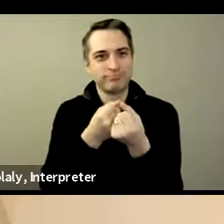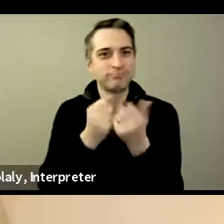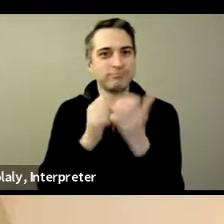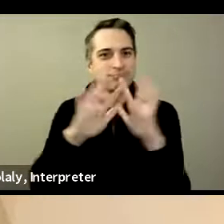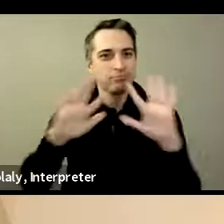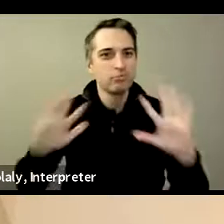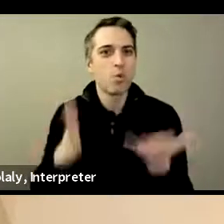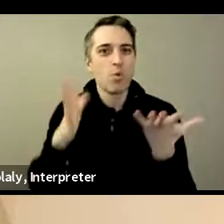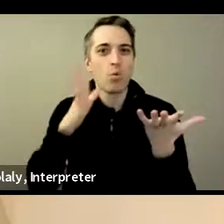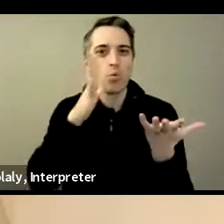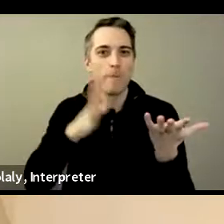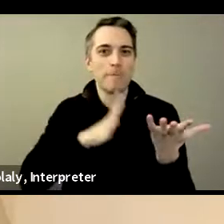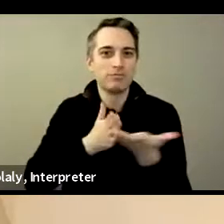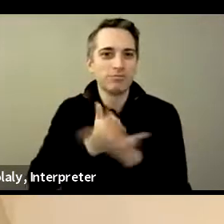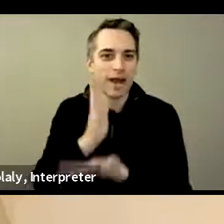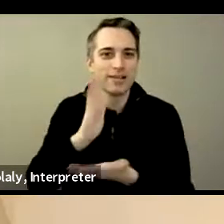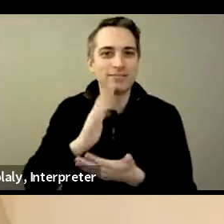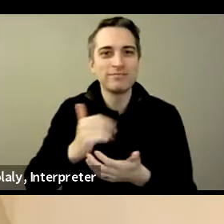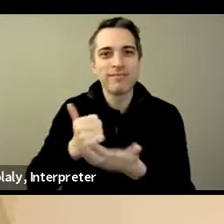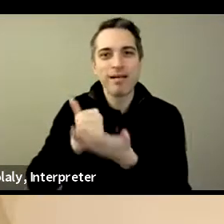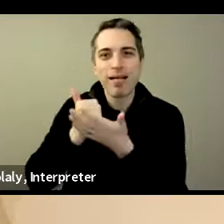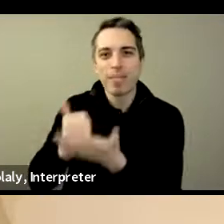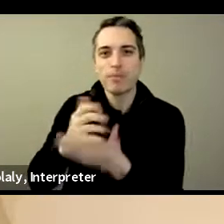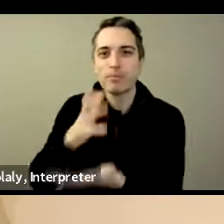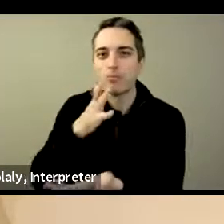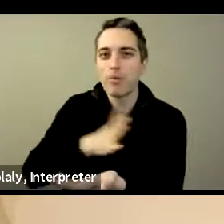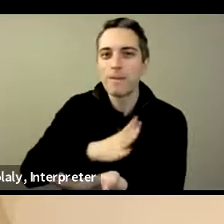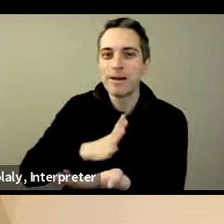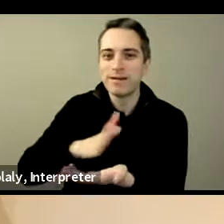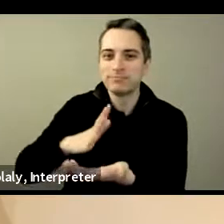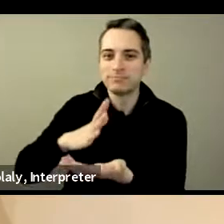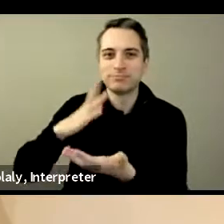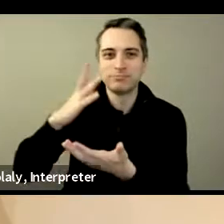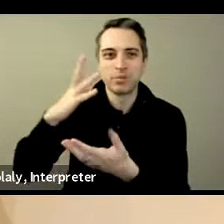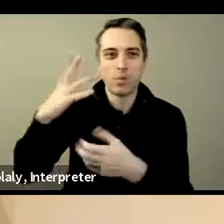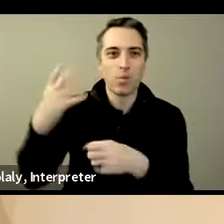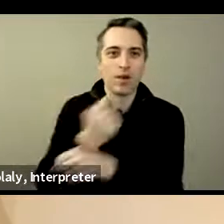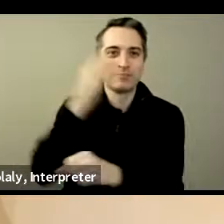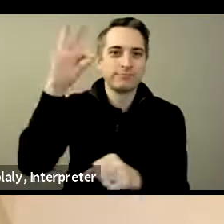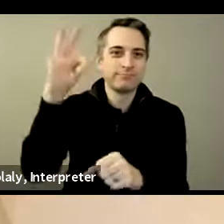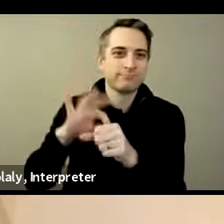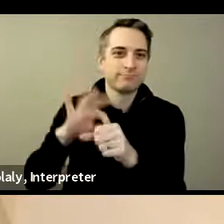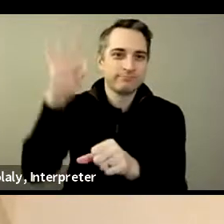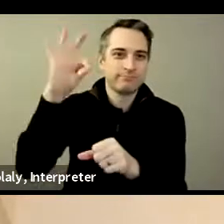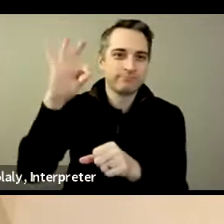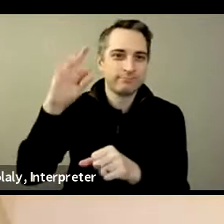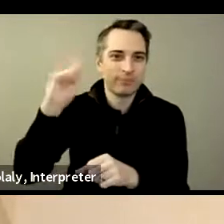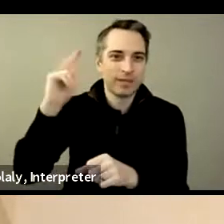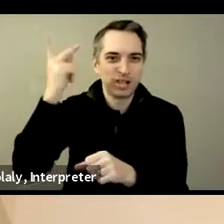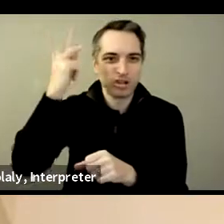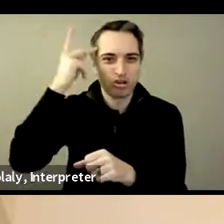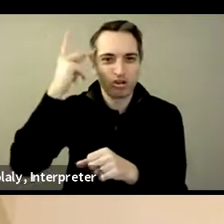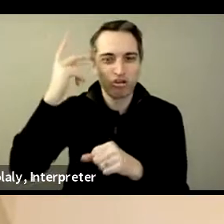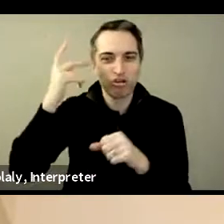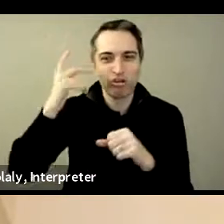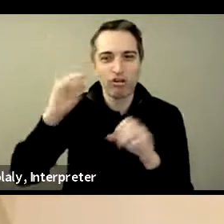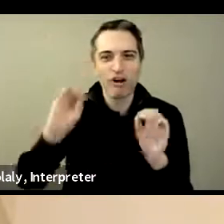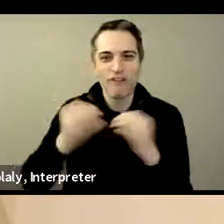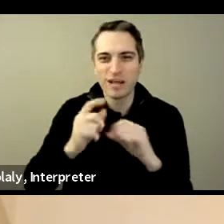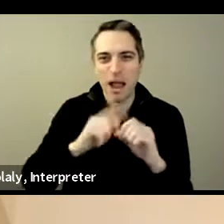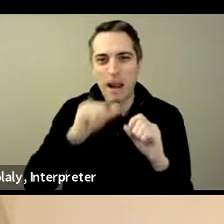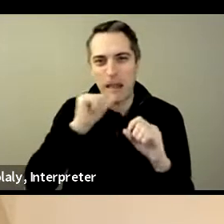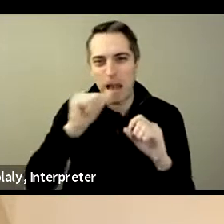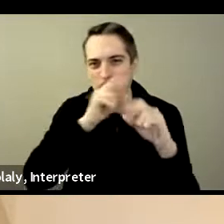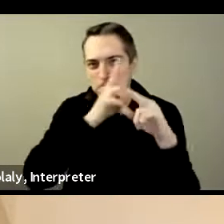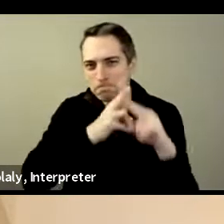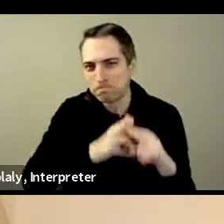get elected to political office. I won't mention any names on here, but I supported